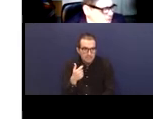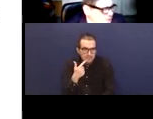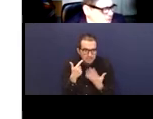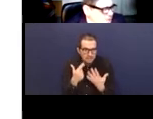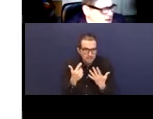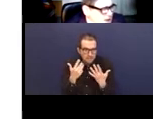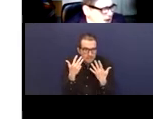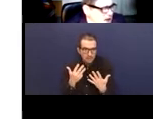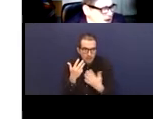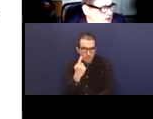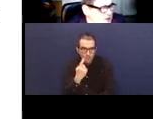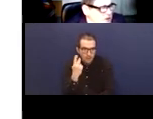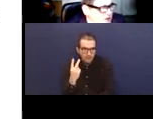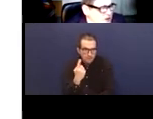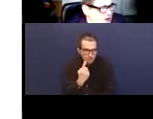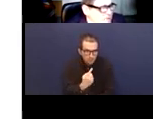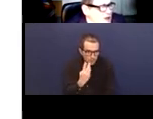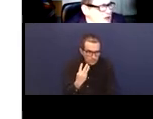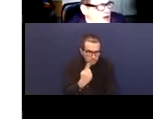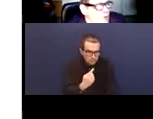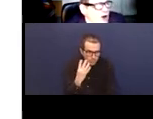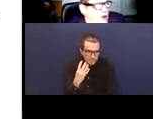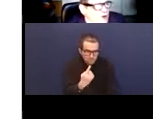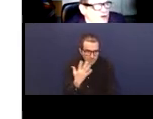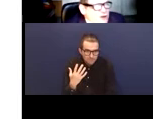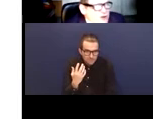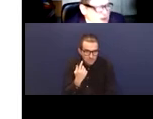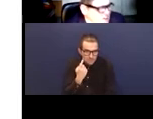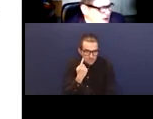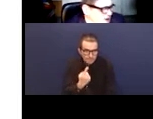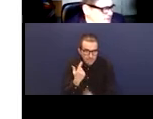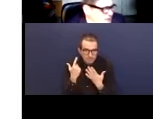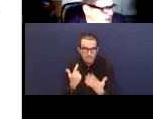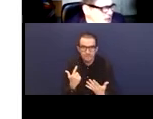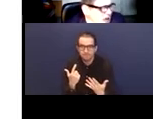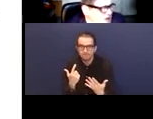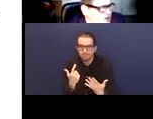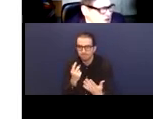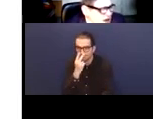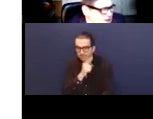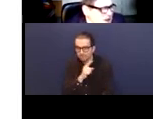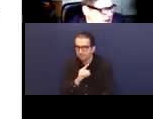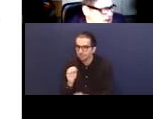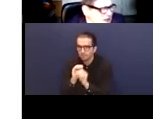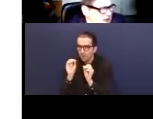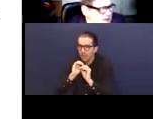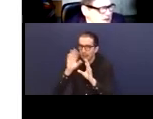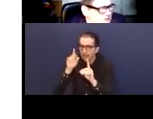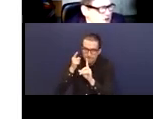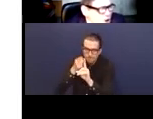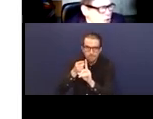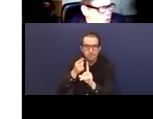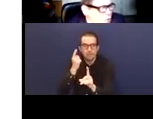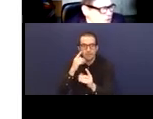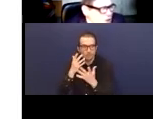1, 4, 8, 10, 11, and 16. What I want you to think about and suggest an indicator